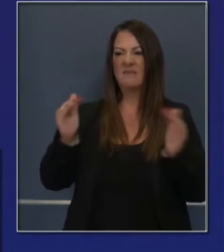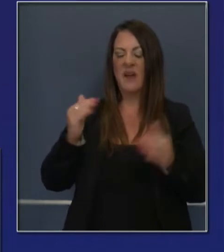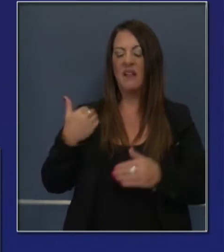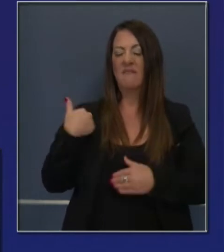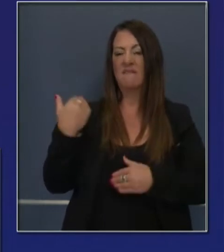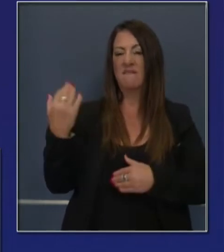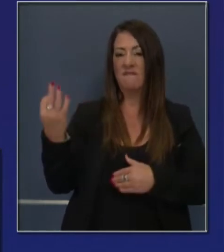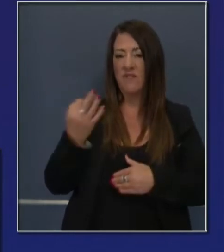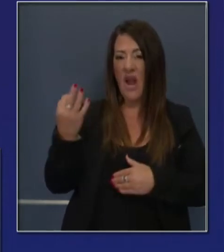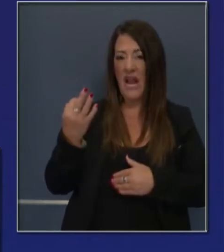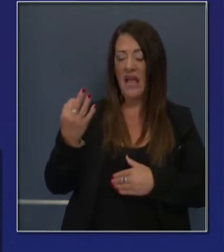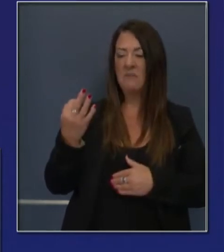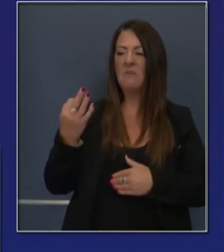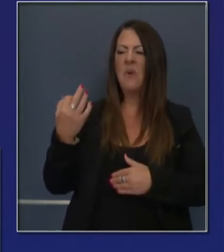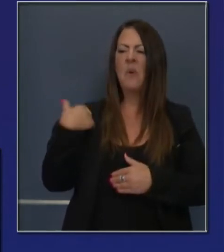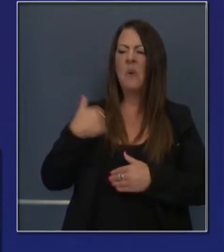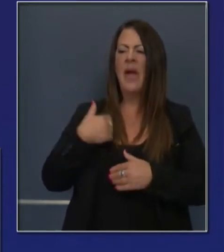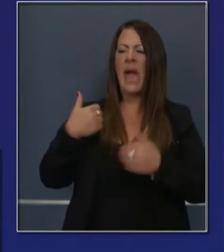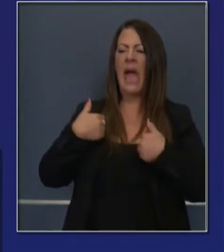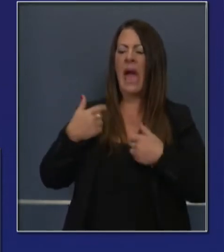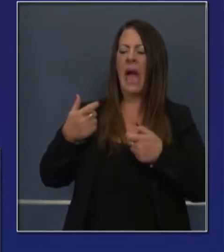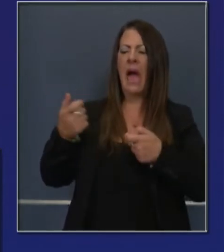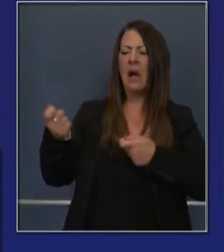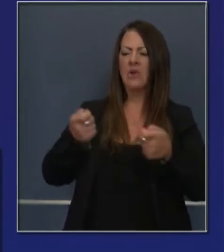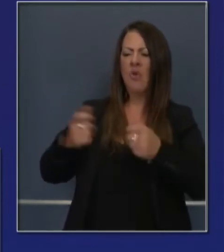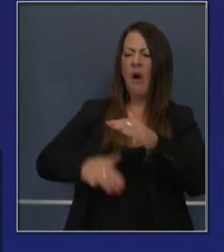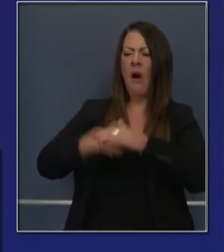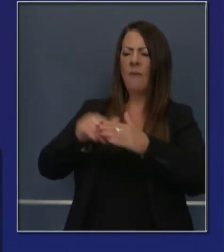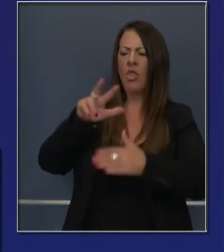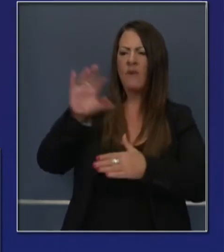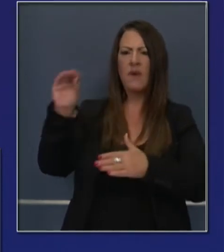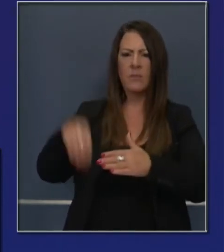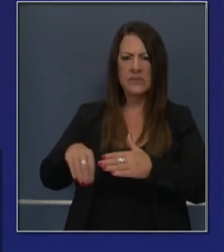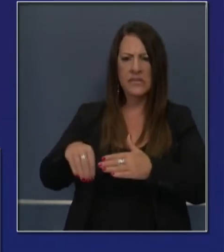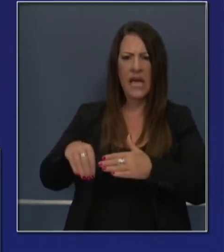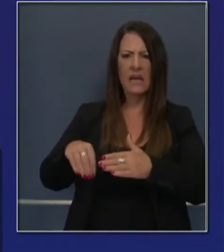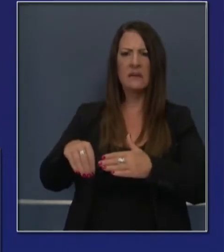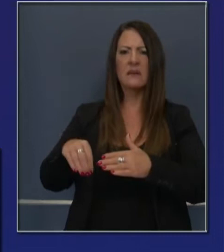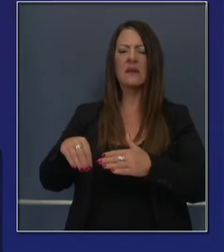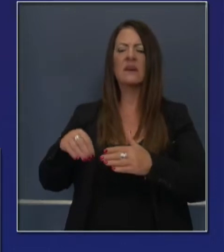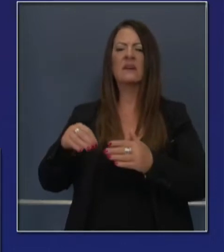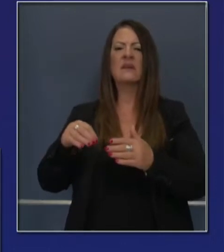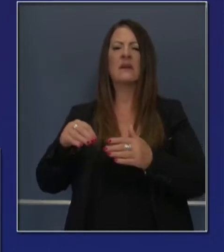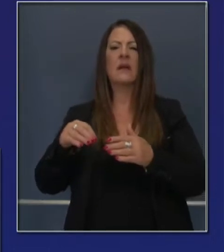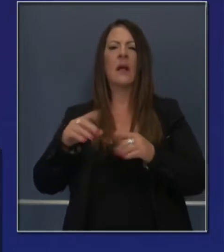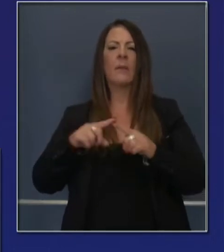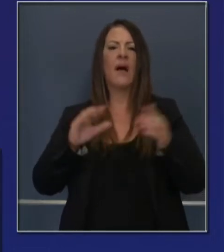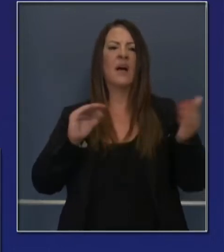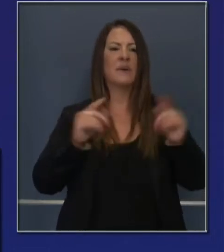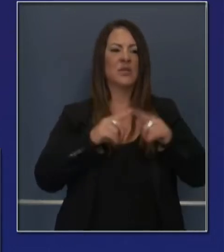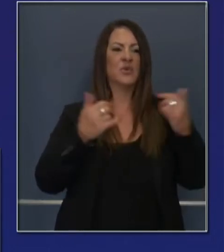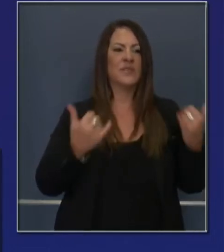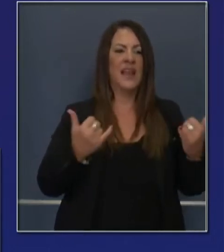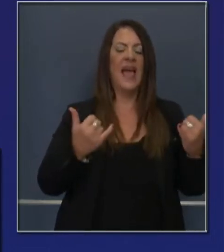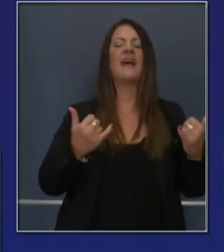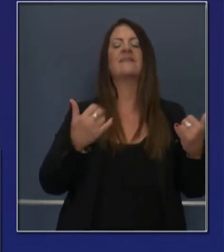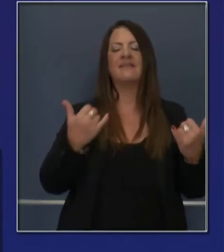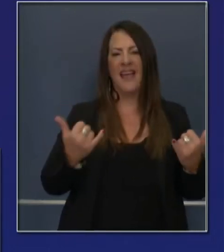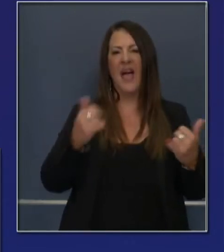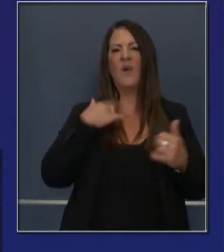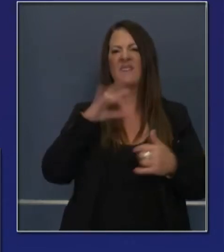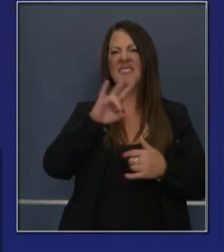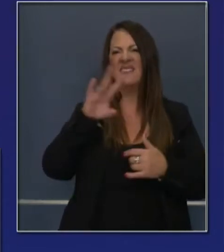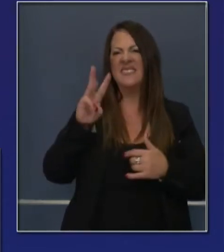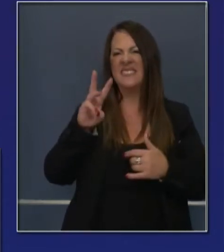35% contained, 371,000 acres. You can see today real progress on containment, 76%